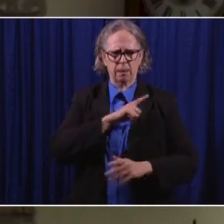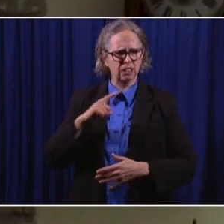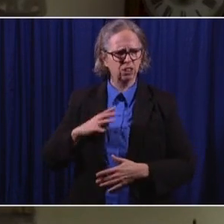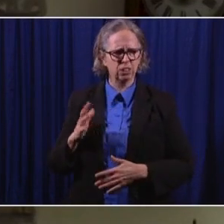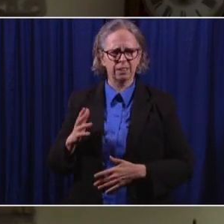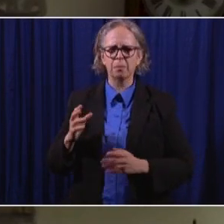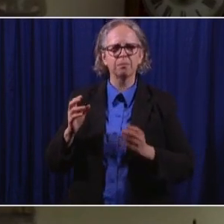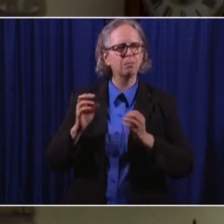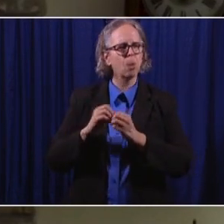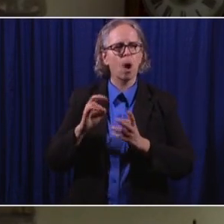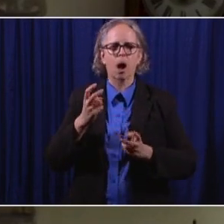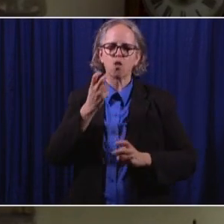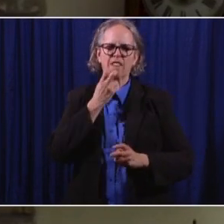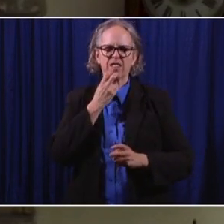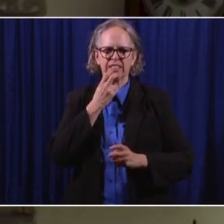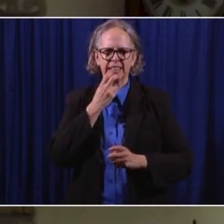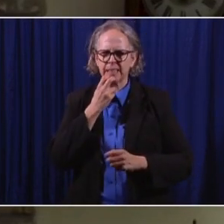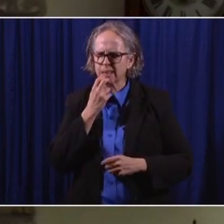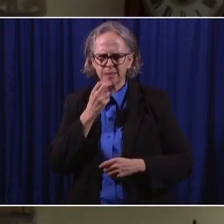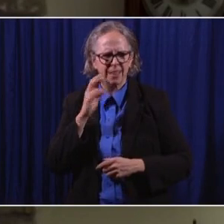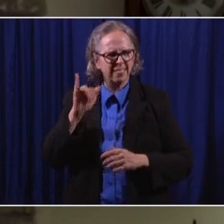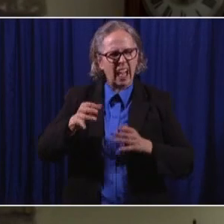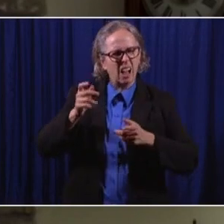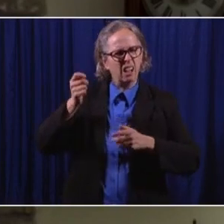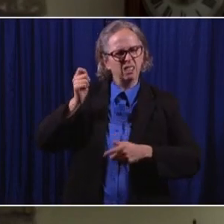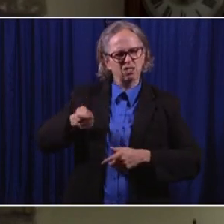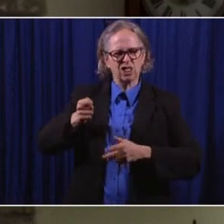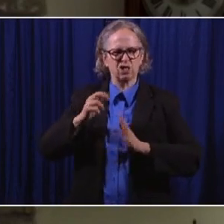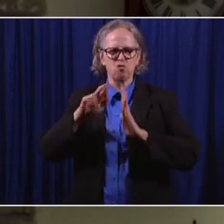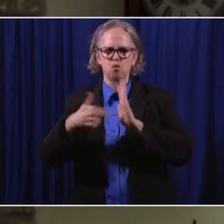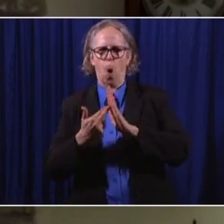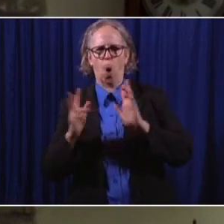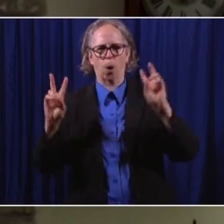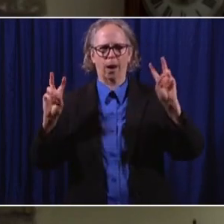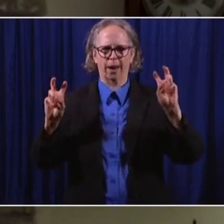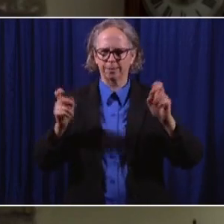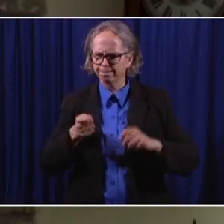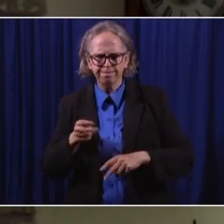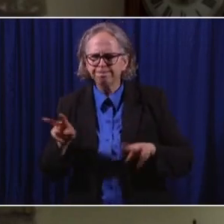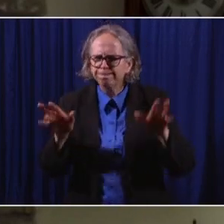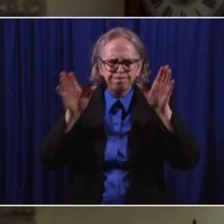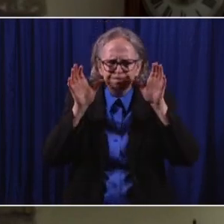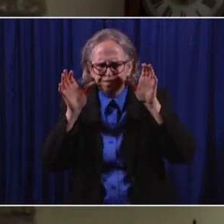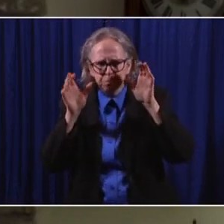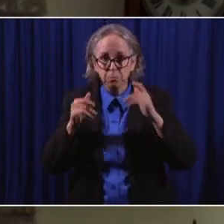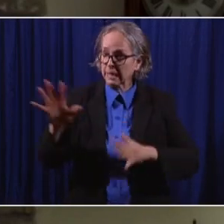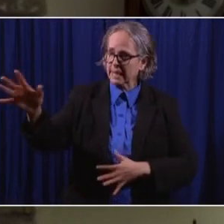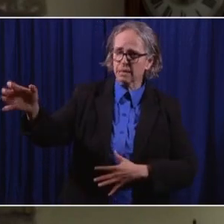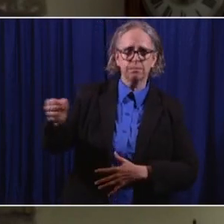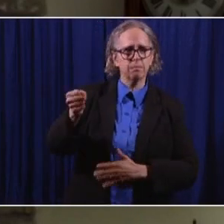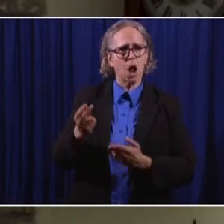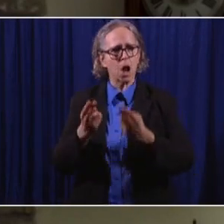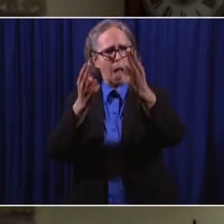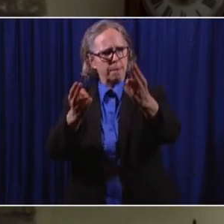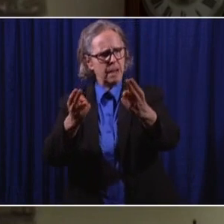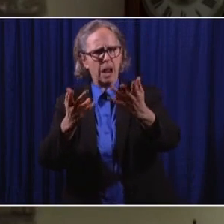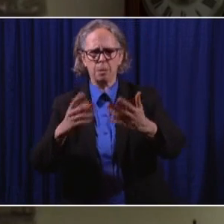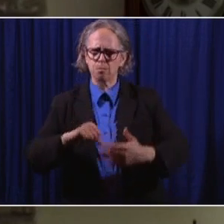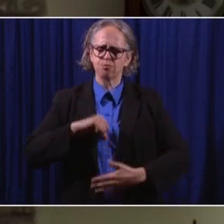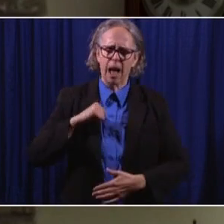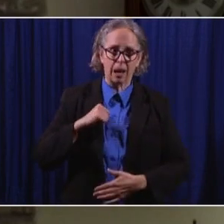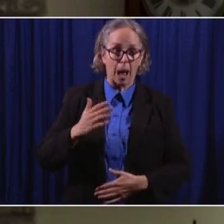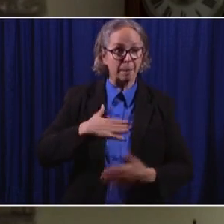be. And so I think that is something that he should be very proud of. I'm very happy about. I'm happy about